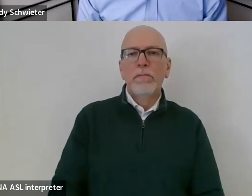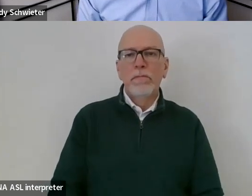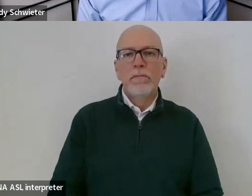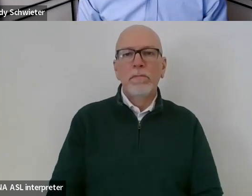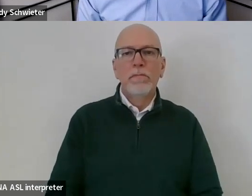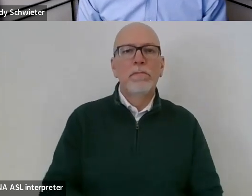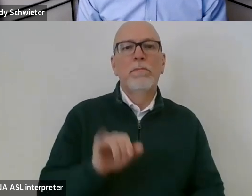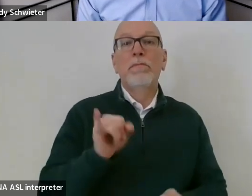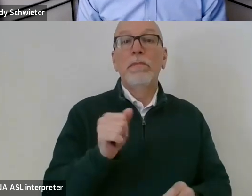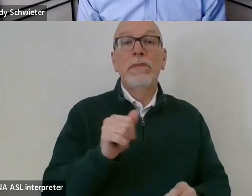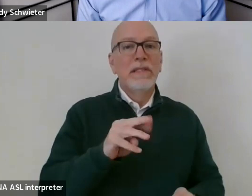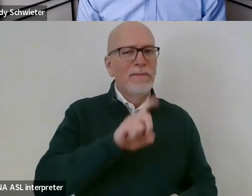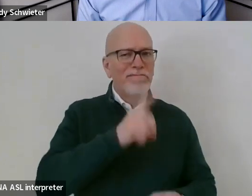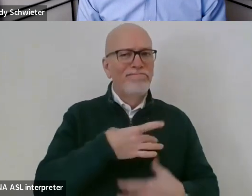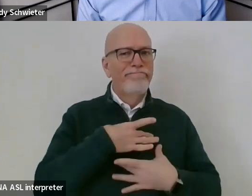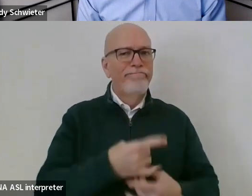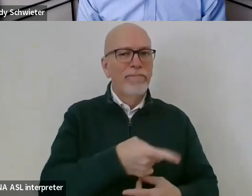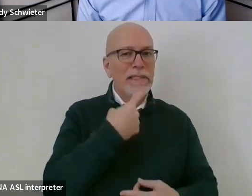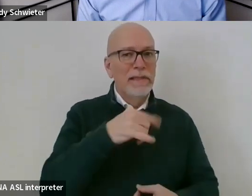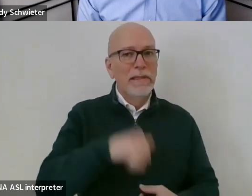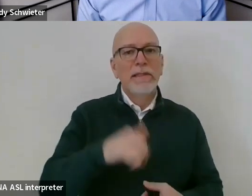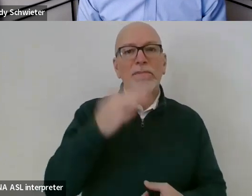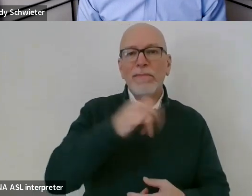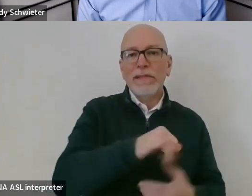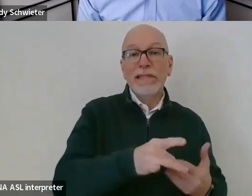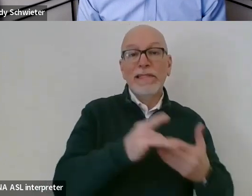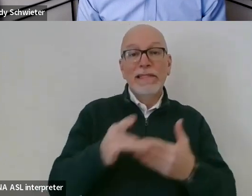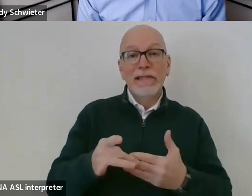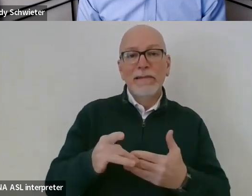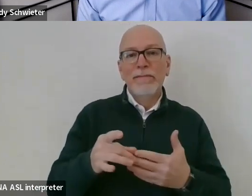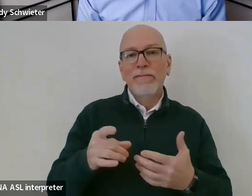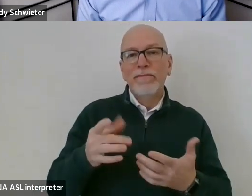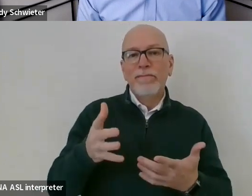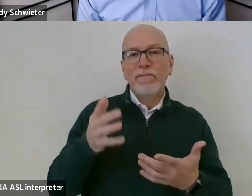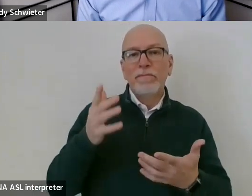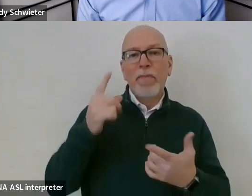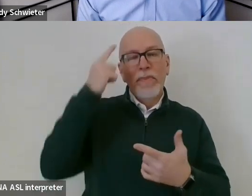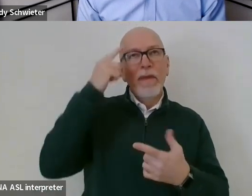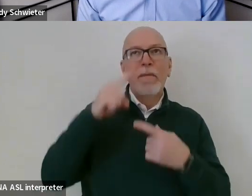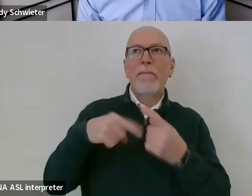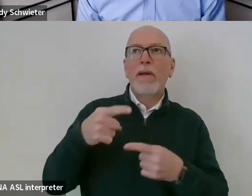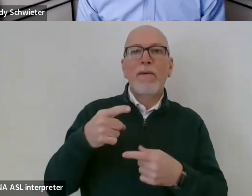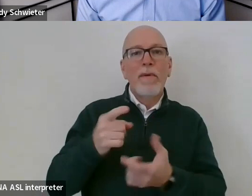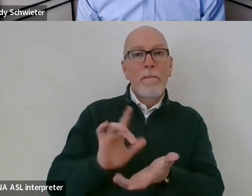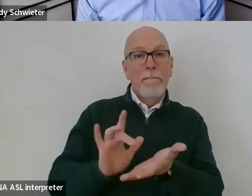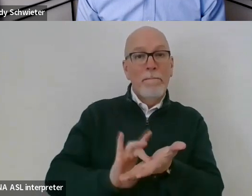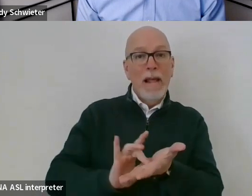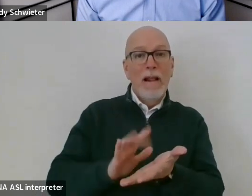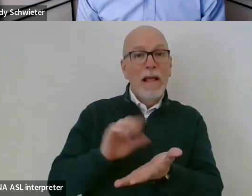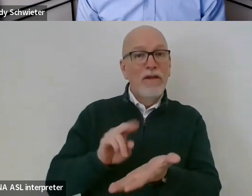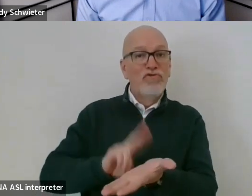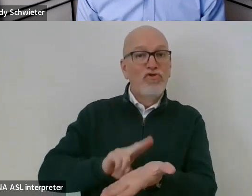Jaime, that's really interesting that you say that, because that kind of leads me to think about the medical and